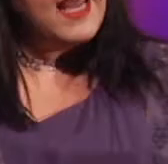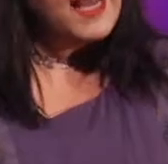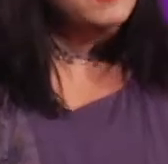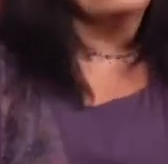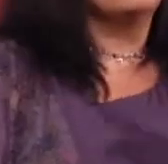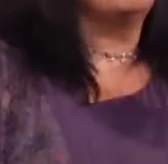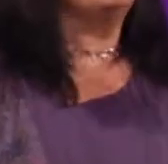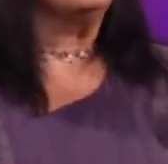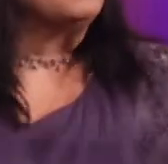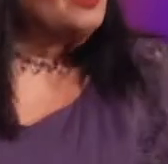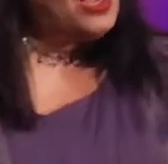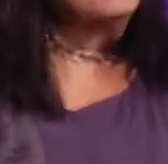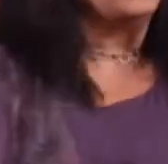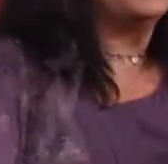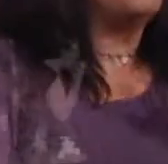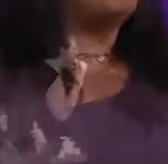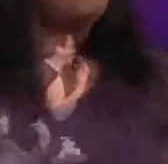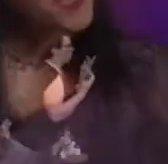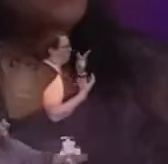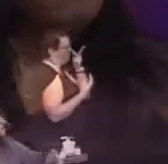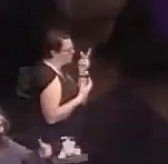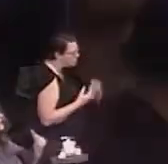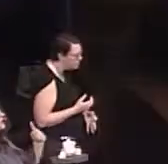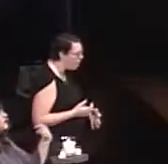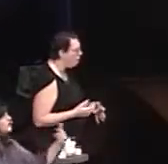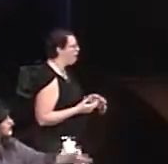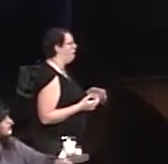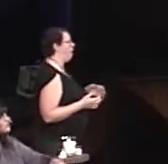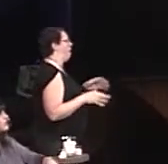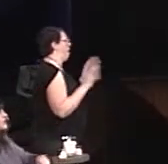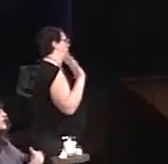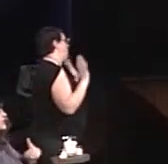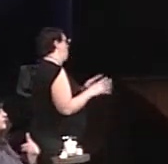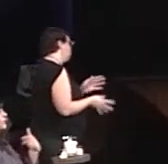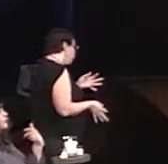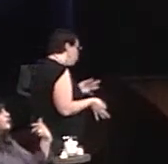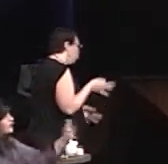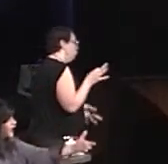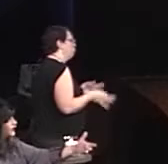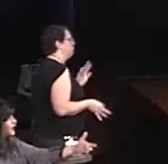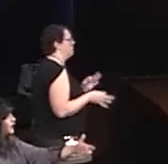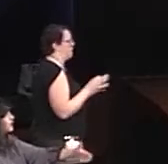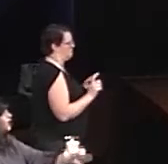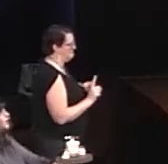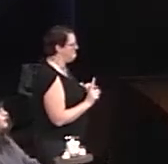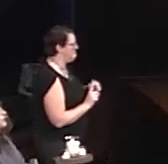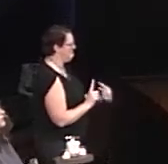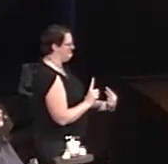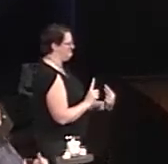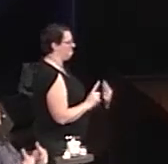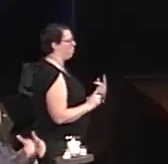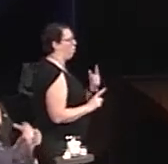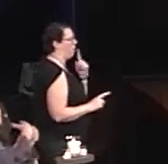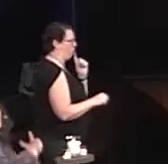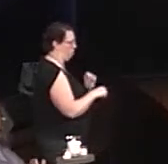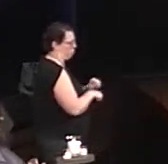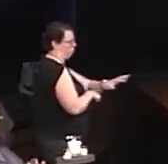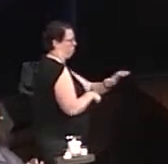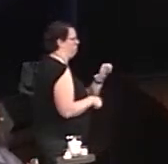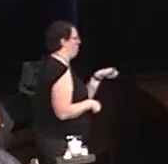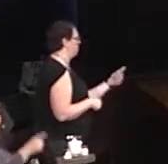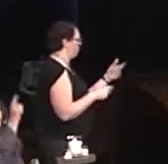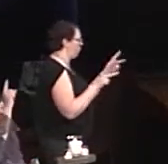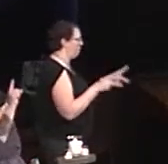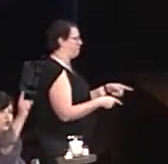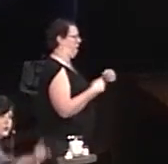in anger and pisosity and make wrong and judgment, if we're projecting onto other people, here's how I